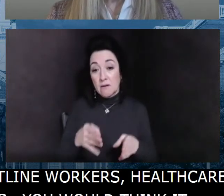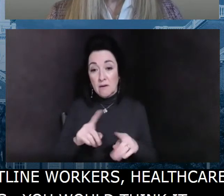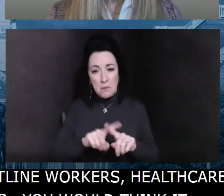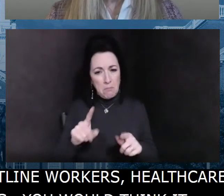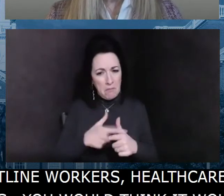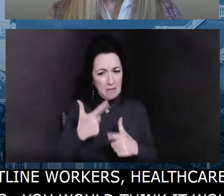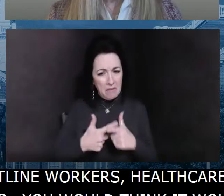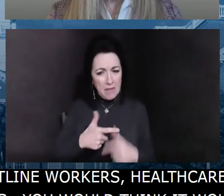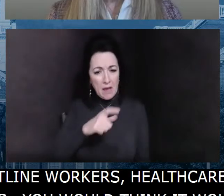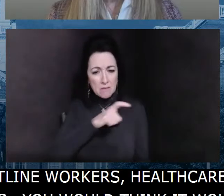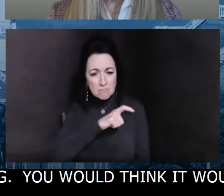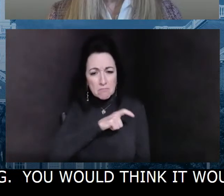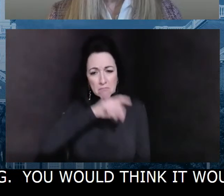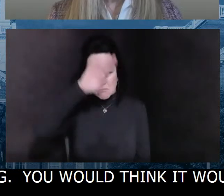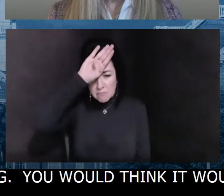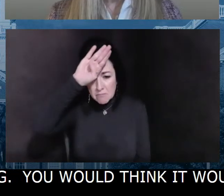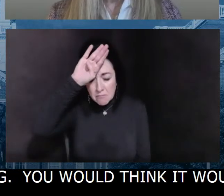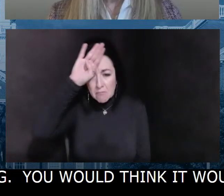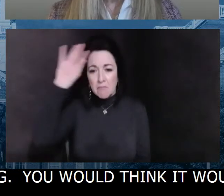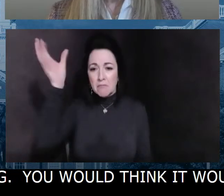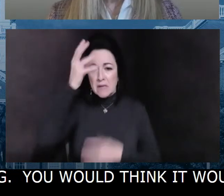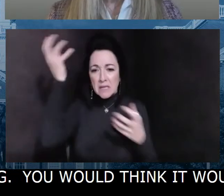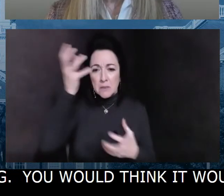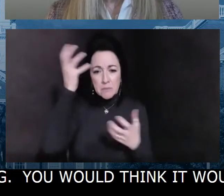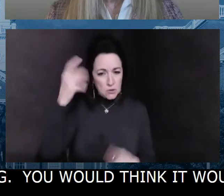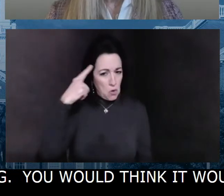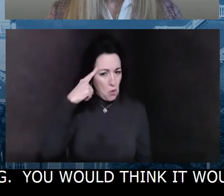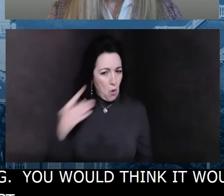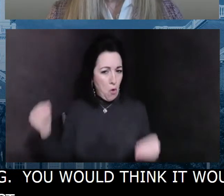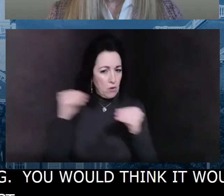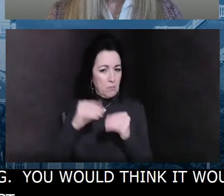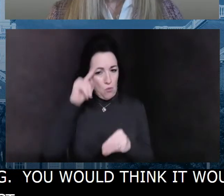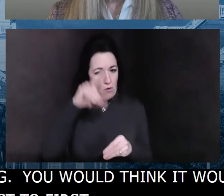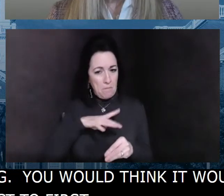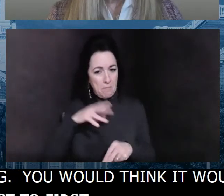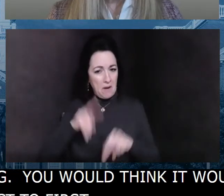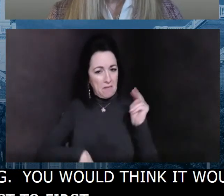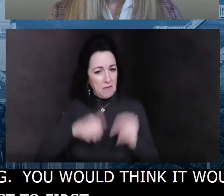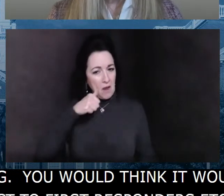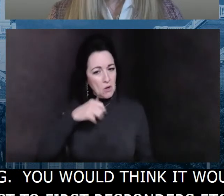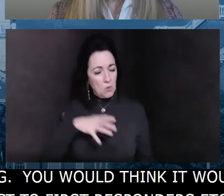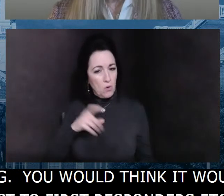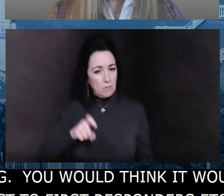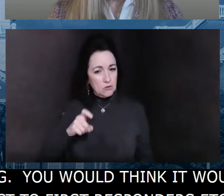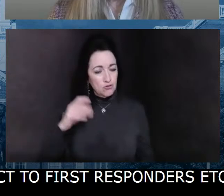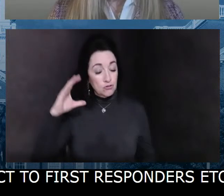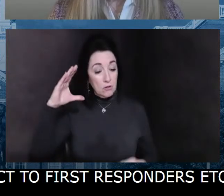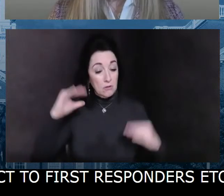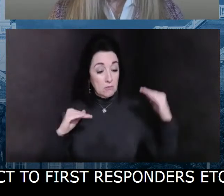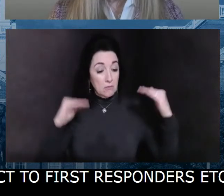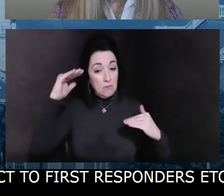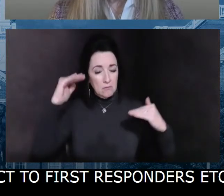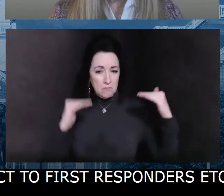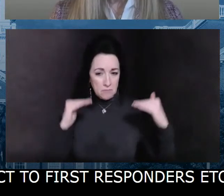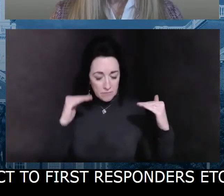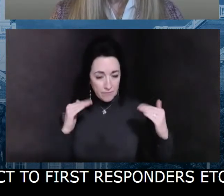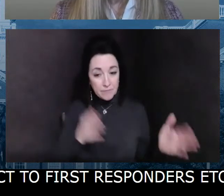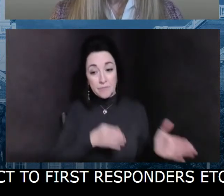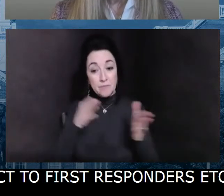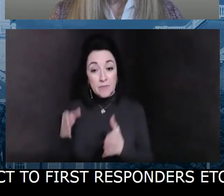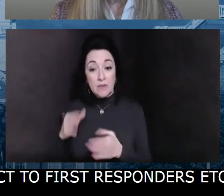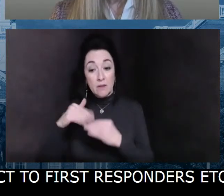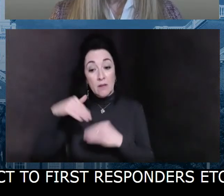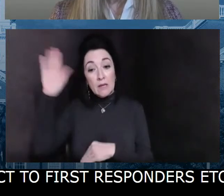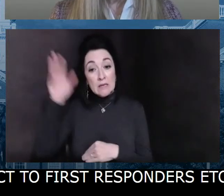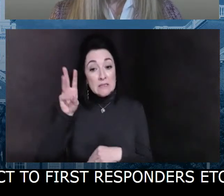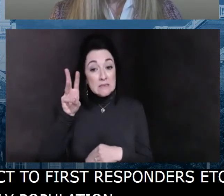cetera. And I would think that in the elderly population, you know, the life expectancy for women is higher than men.